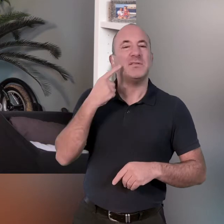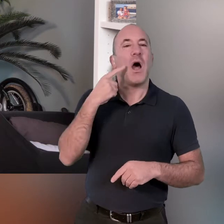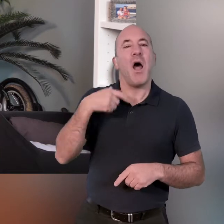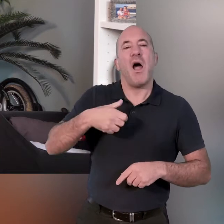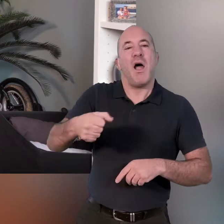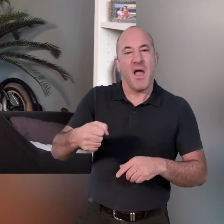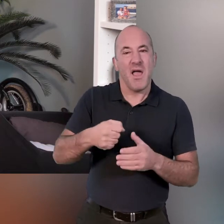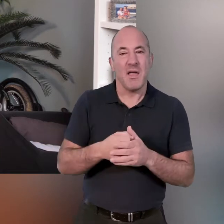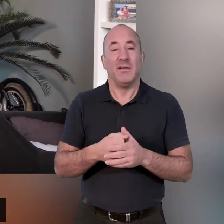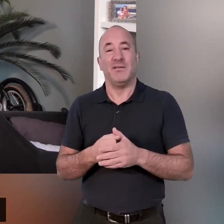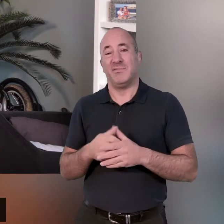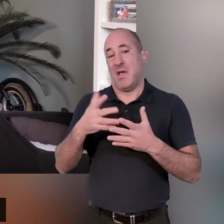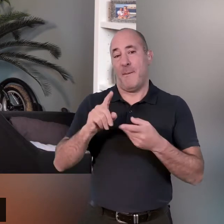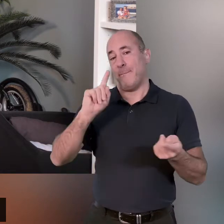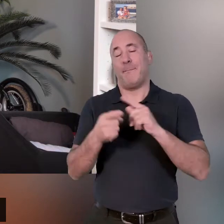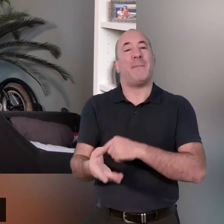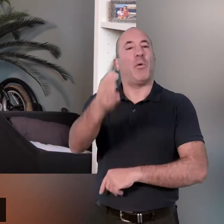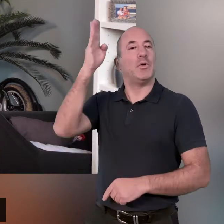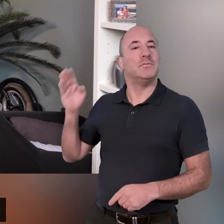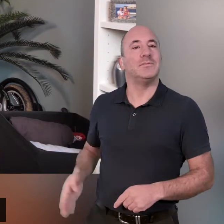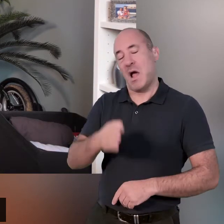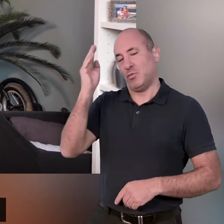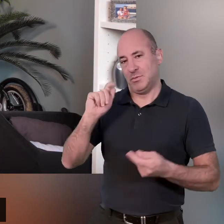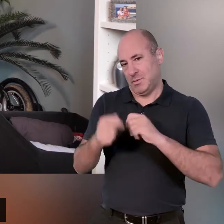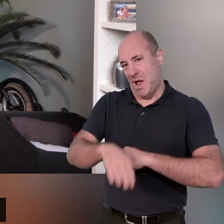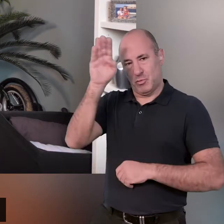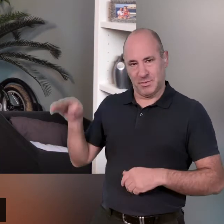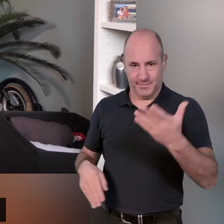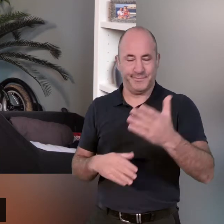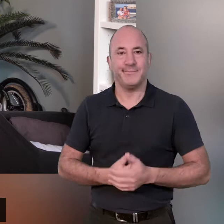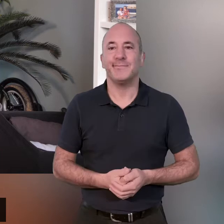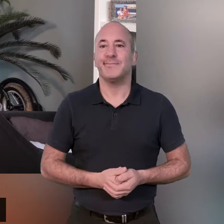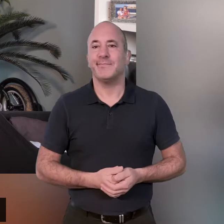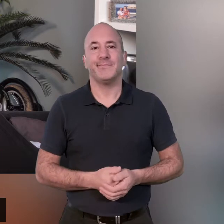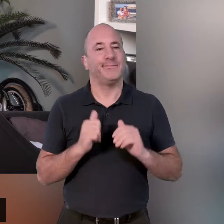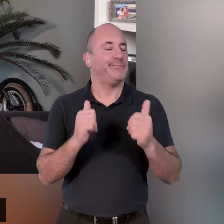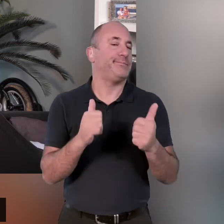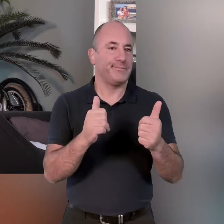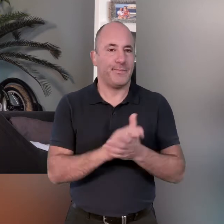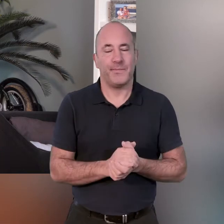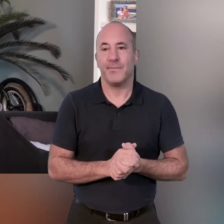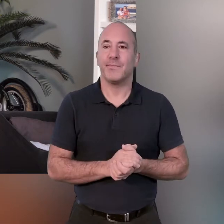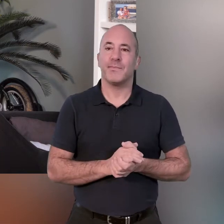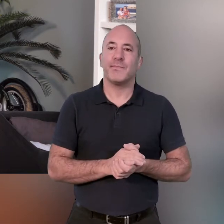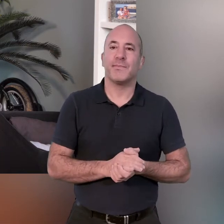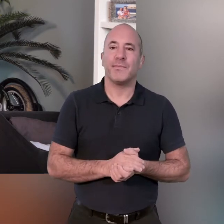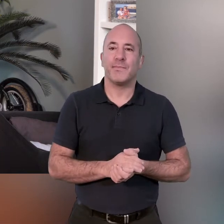to hold, that's all. Let's change direction with this arm and go backwards in a nice big circle.